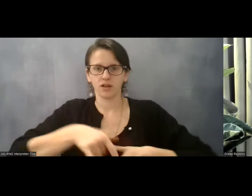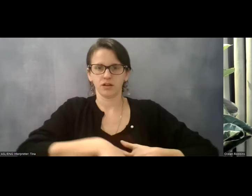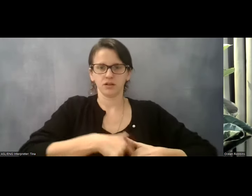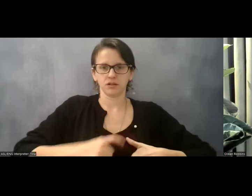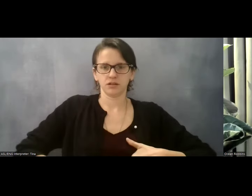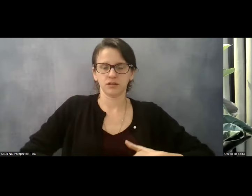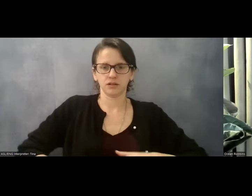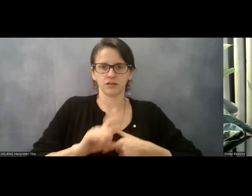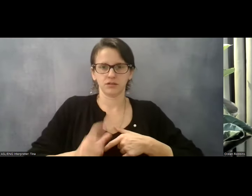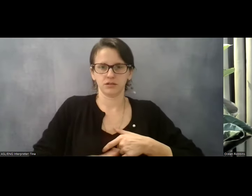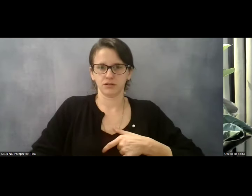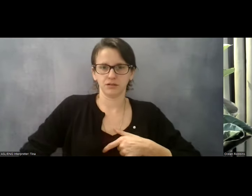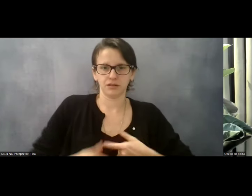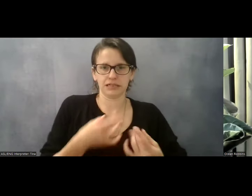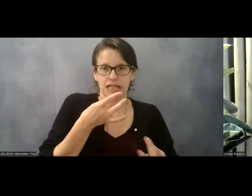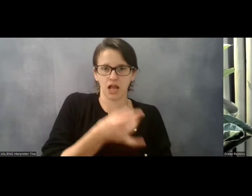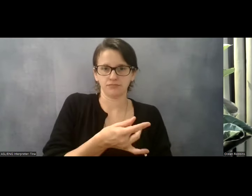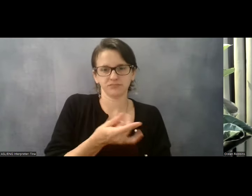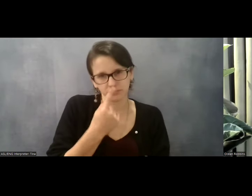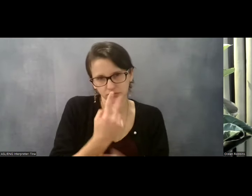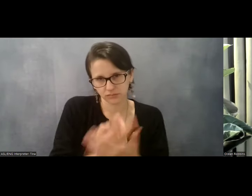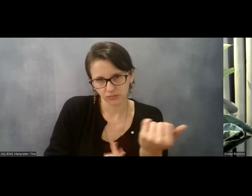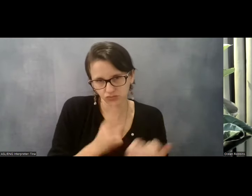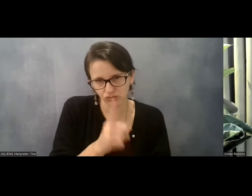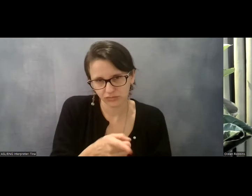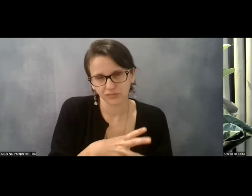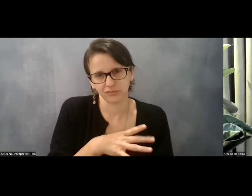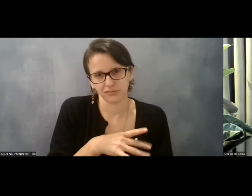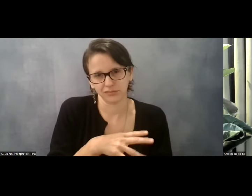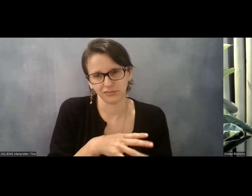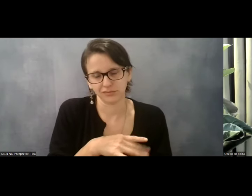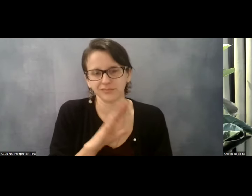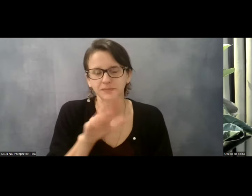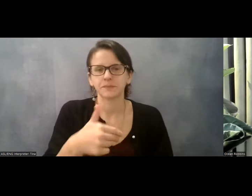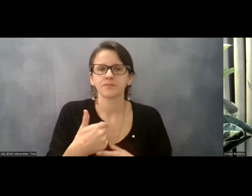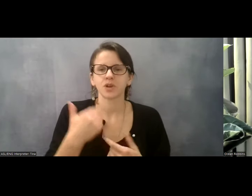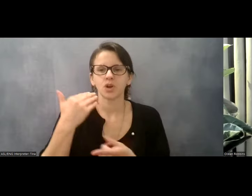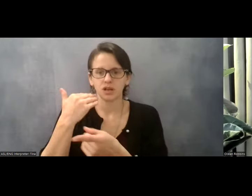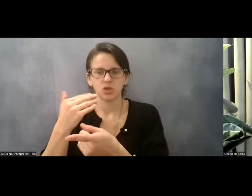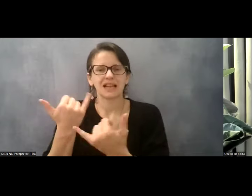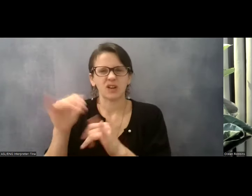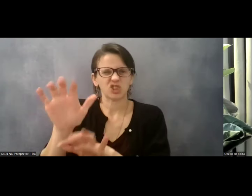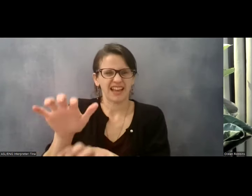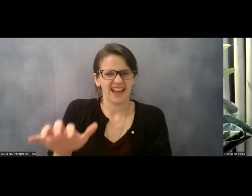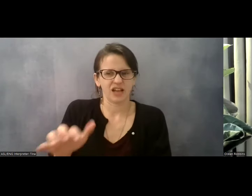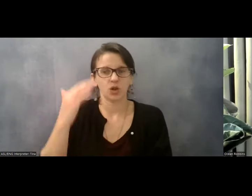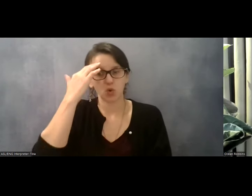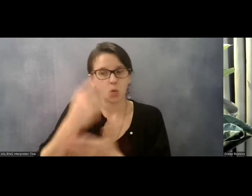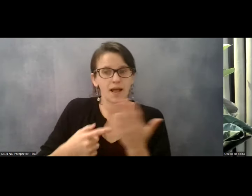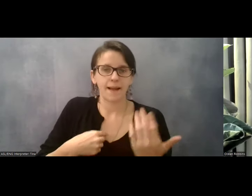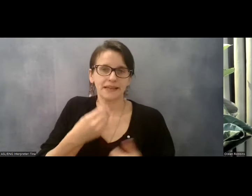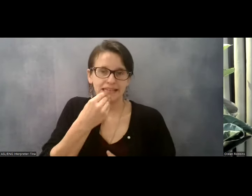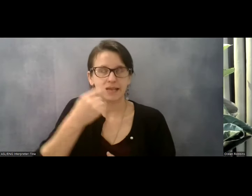the purest and safest greens and the best flavors, to know what I'm eating. Mental health, yes. Let me touch on that for a